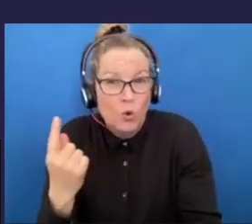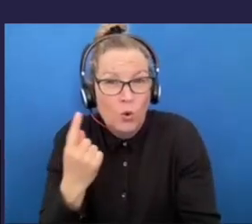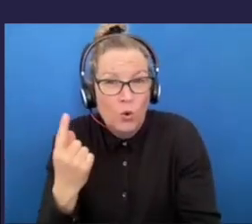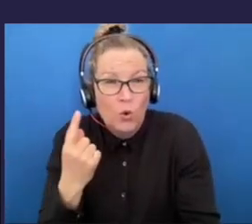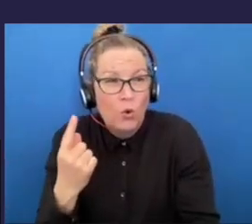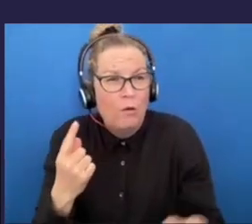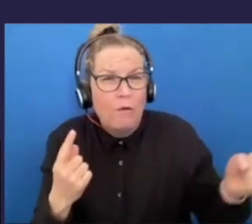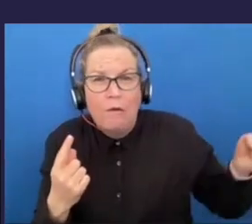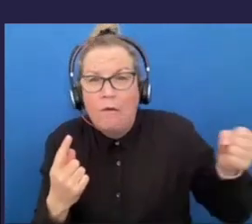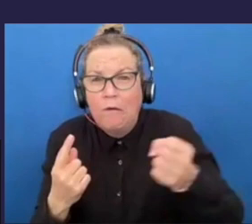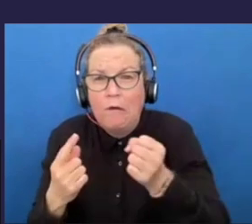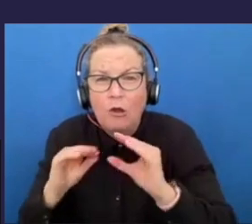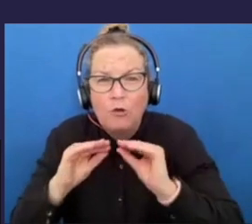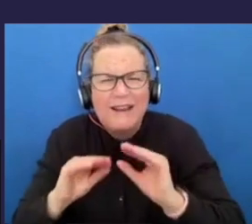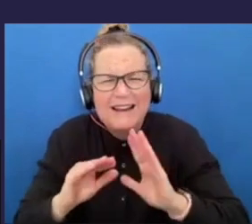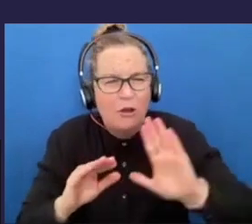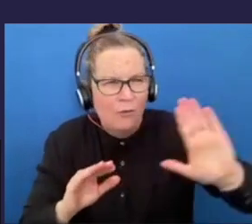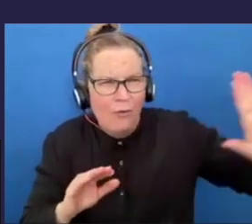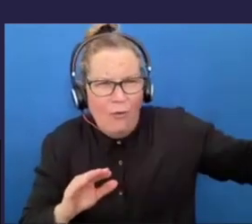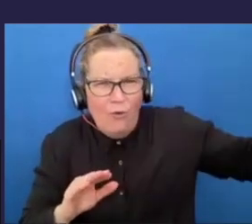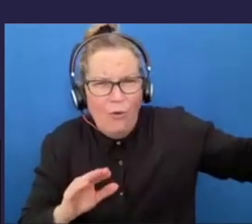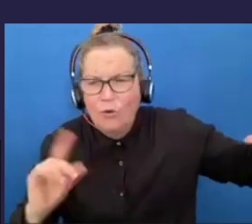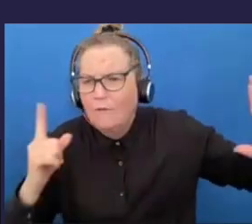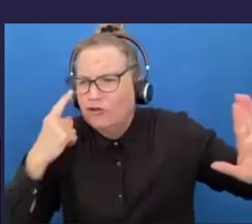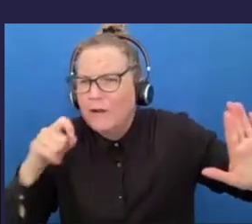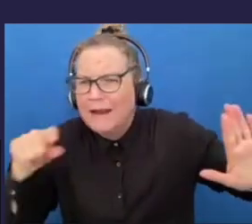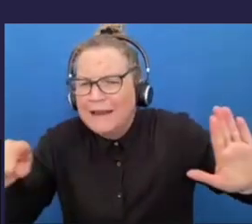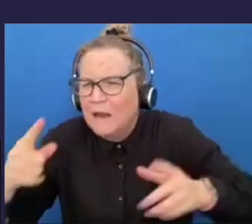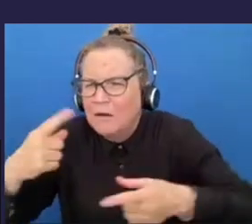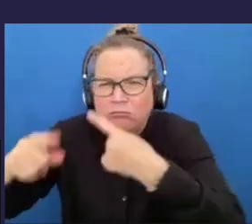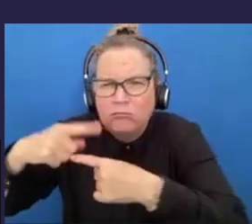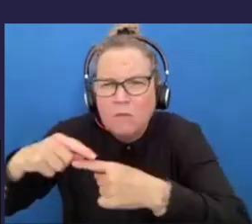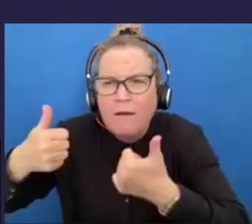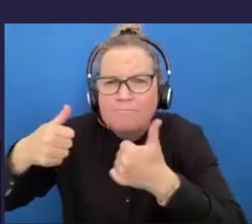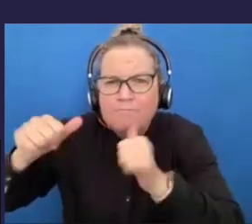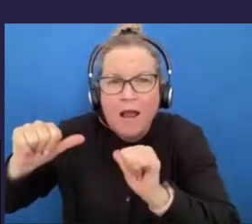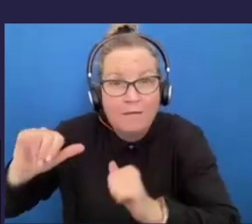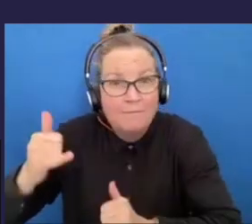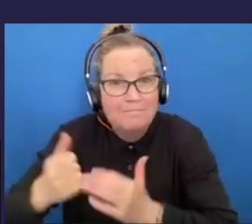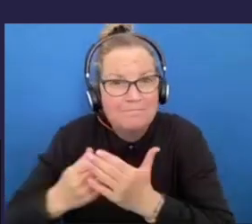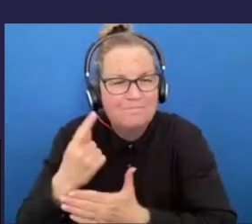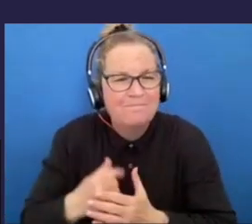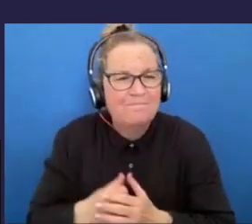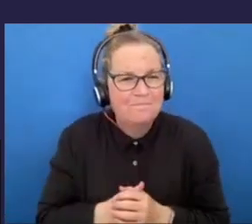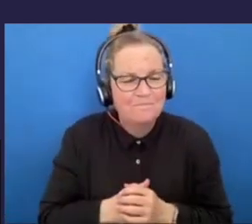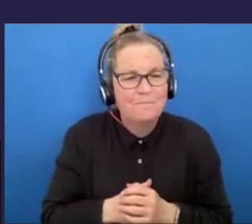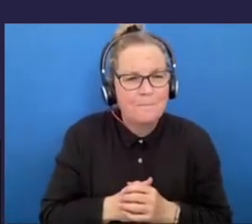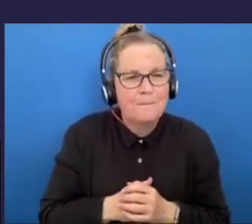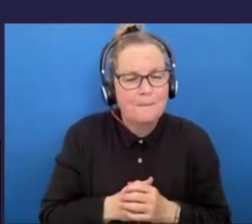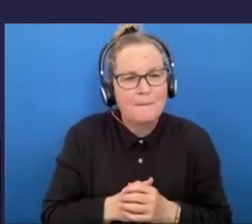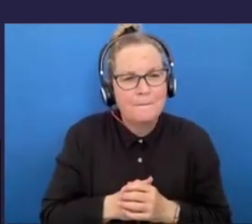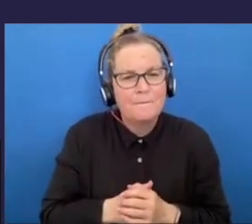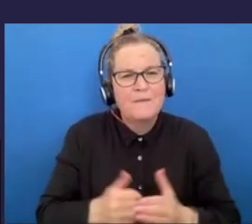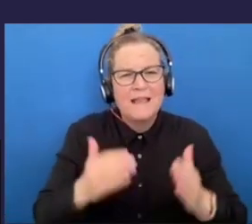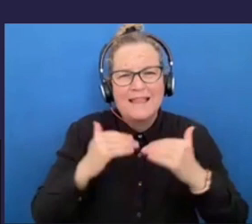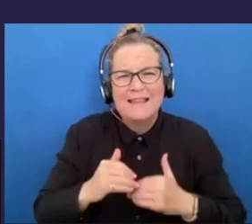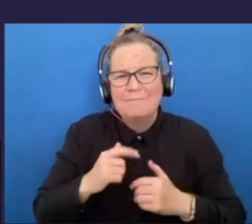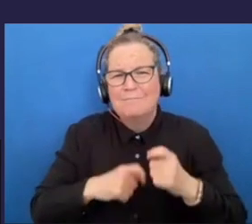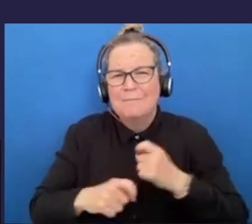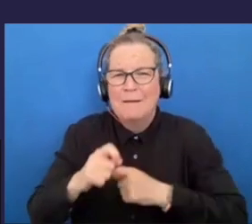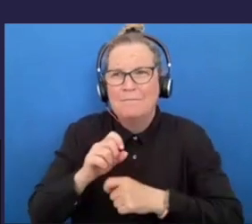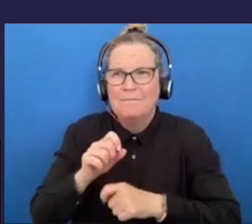cues to the worker. Facilitate successful performance. This is the role of acting as a consultant to the